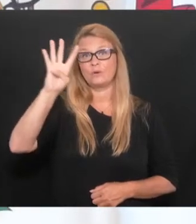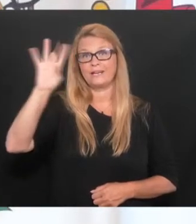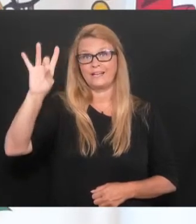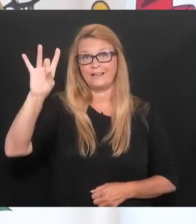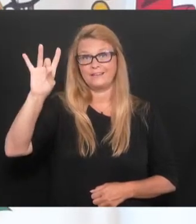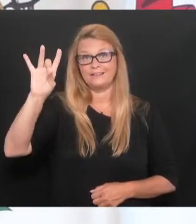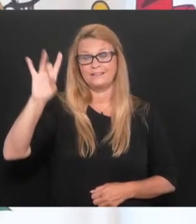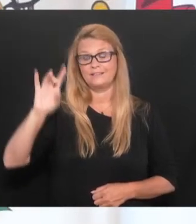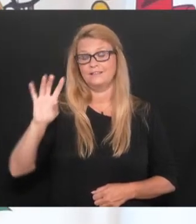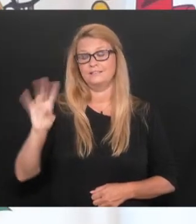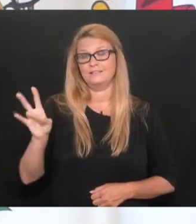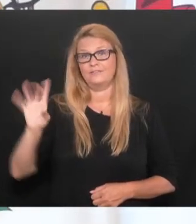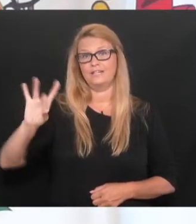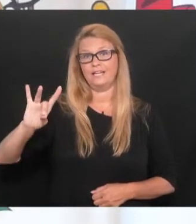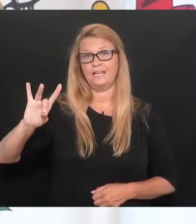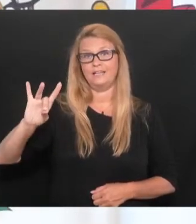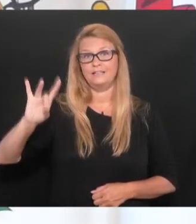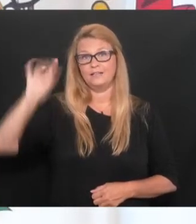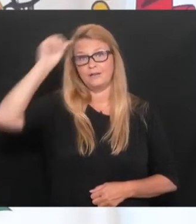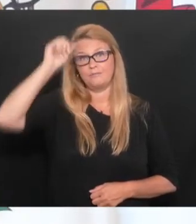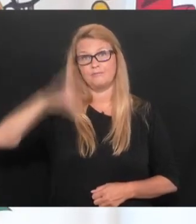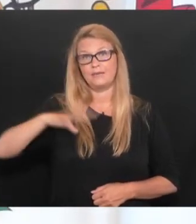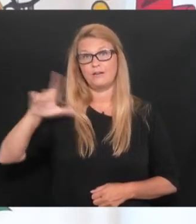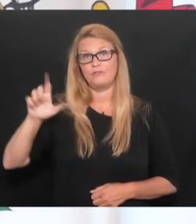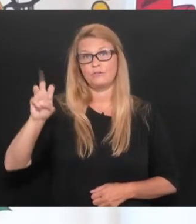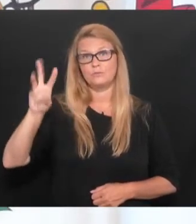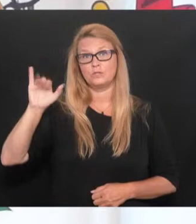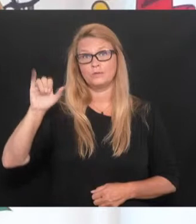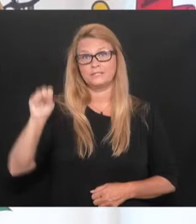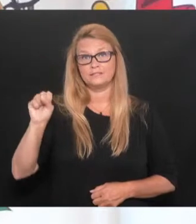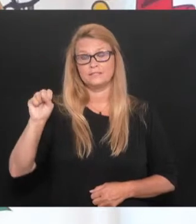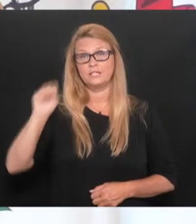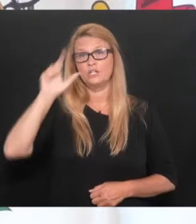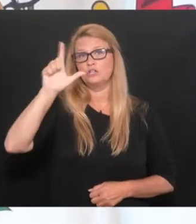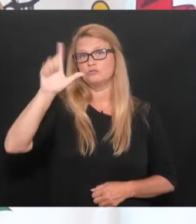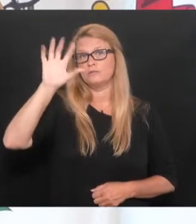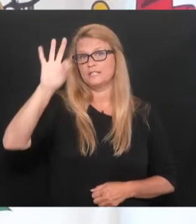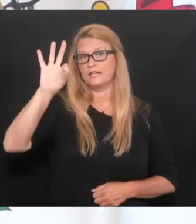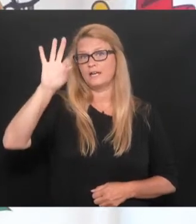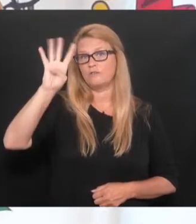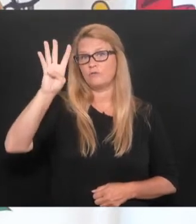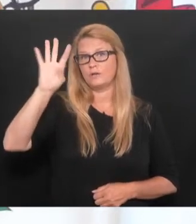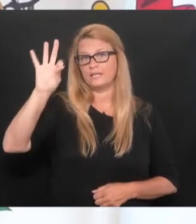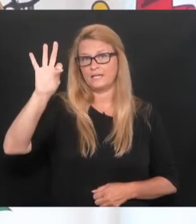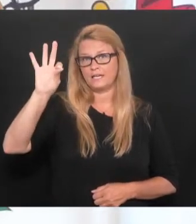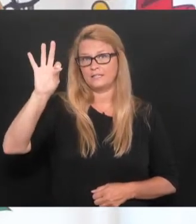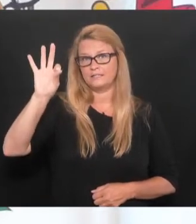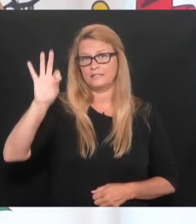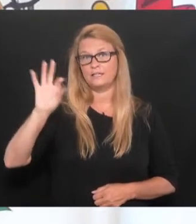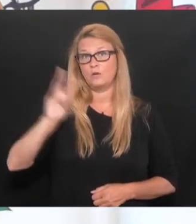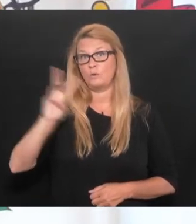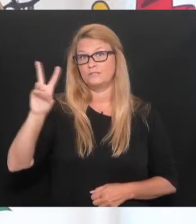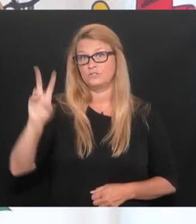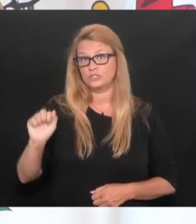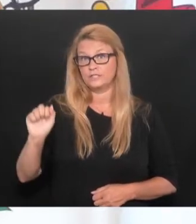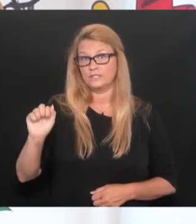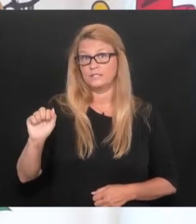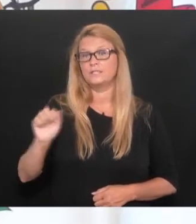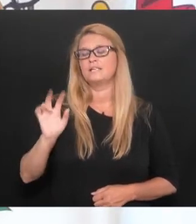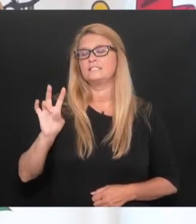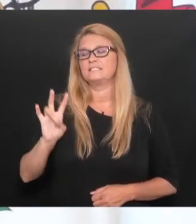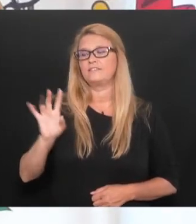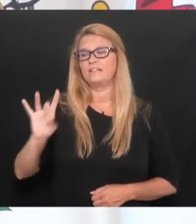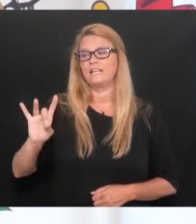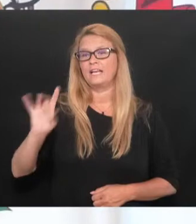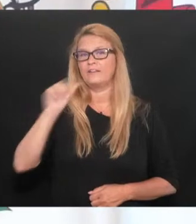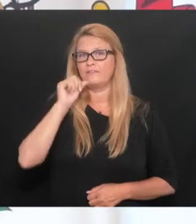2,948th death is a 78-year-old male from Lewis County. And the 2,949th death in West Virginia is a 78-year-old